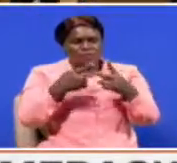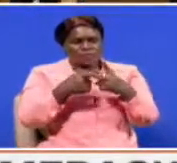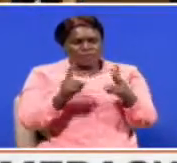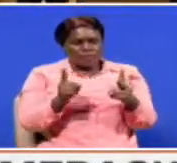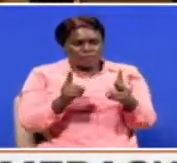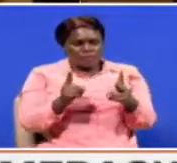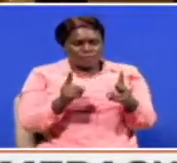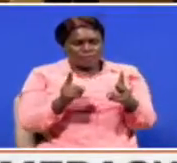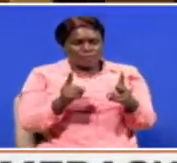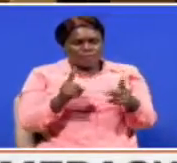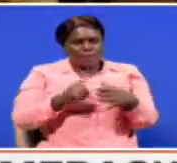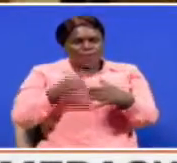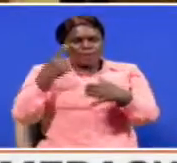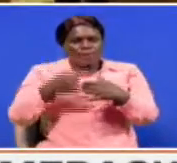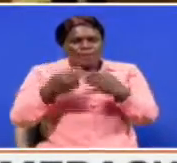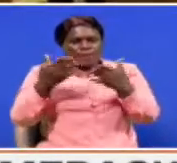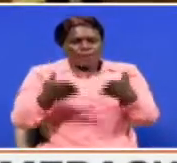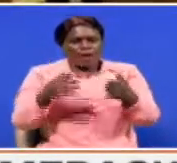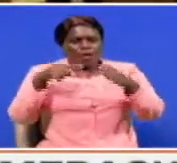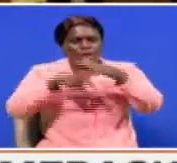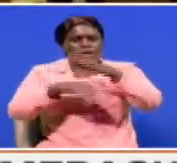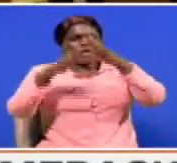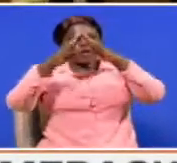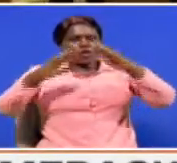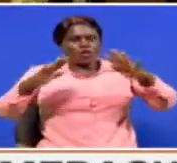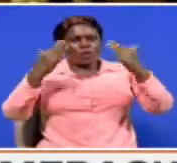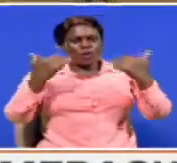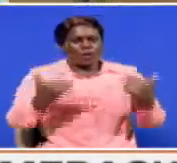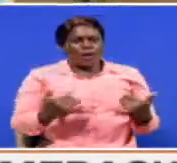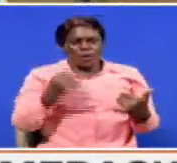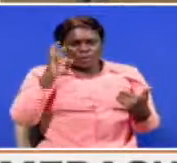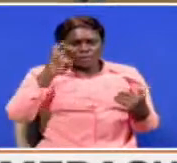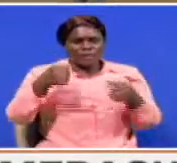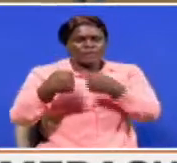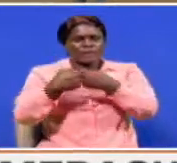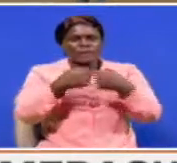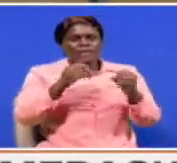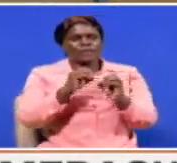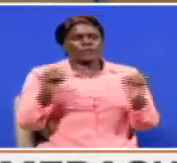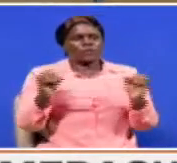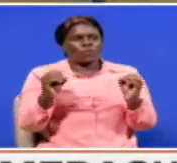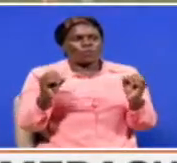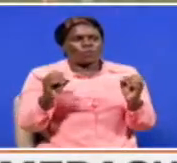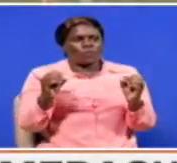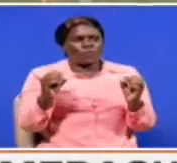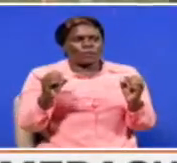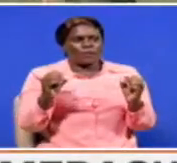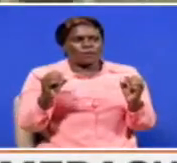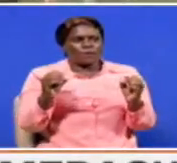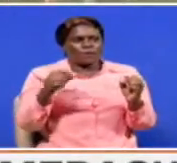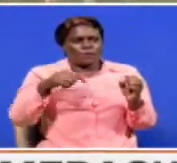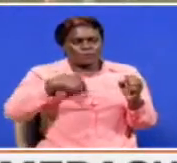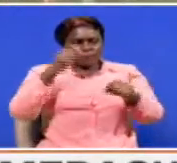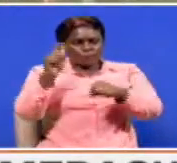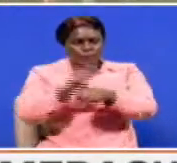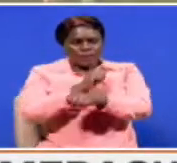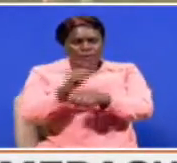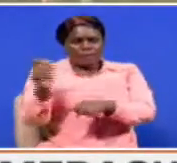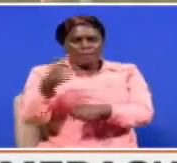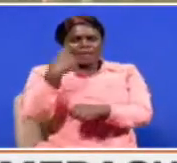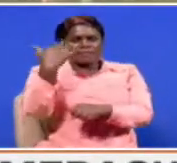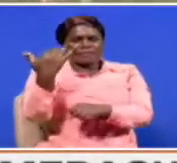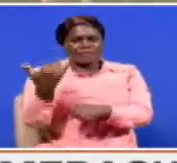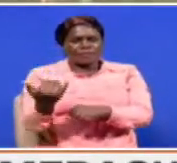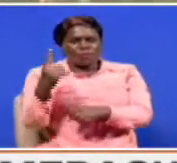outdoor, then we are indoor now. But for now, I don't see more challenges because we are going on well. We have trained for almost a month now,